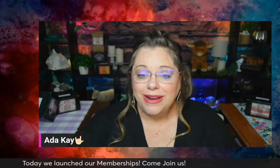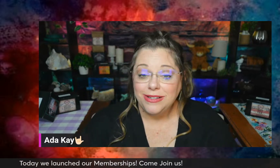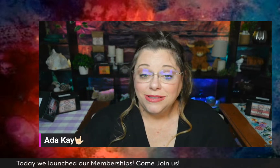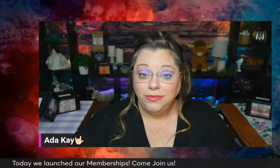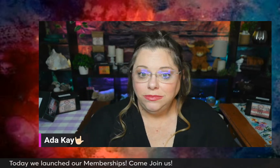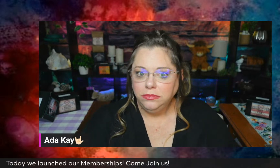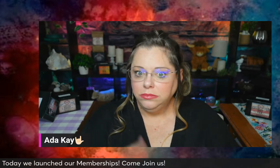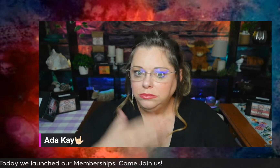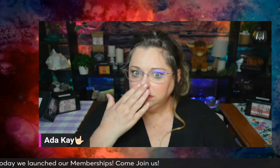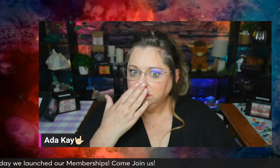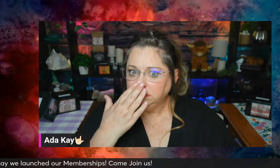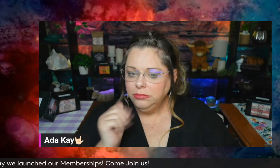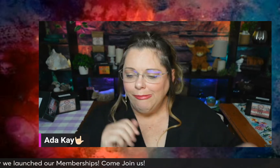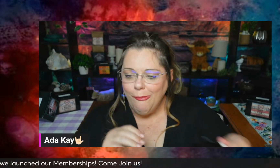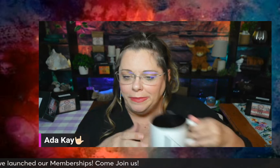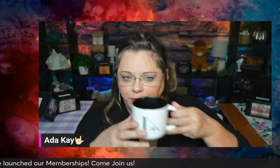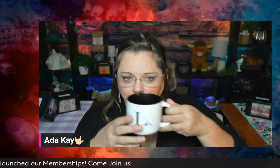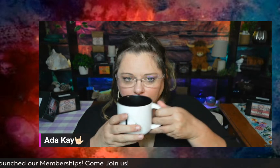Alternative medicine.